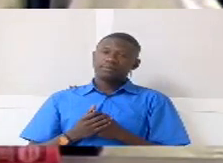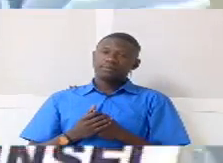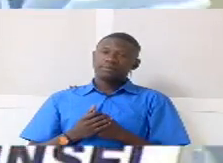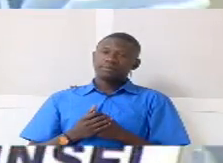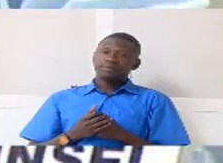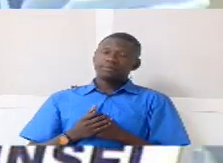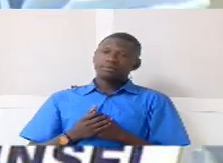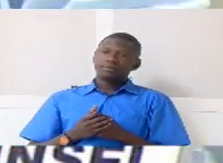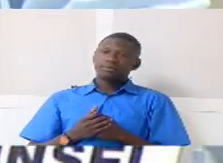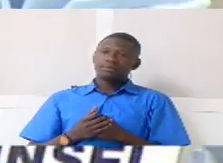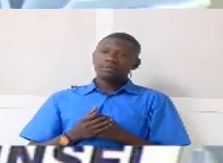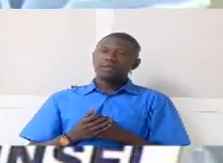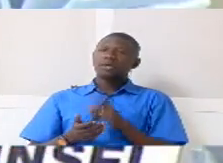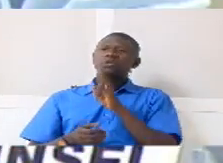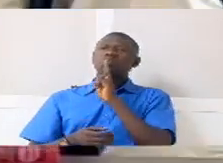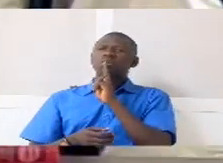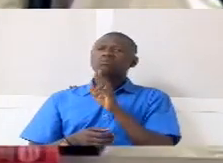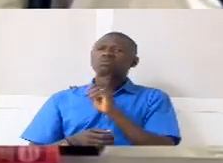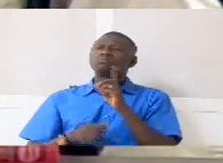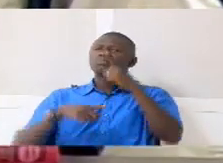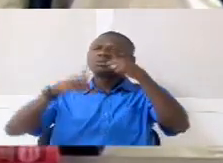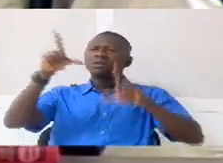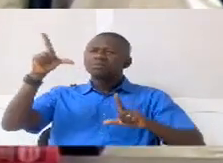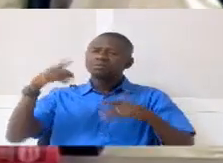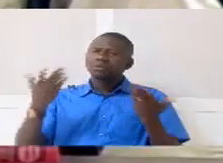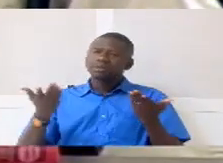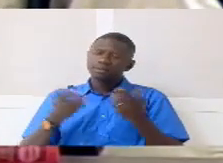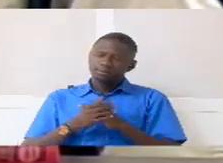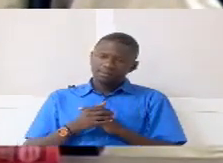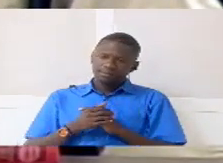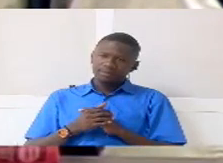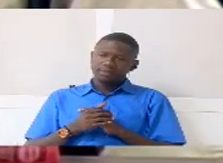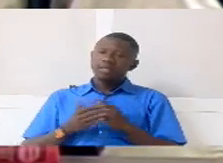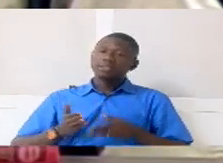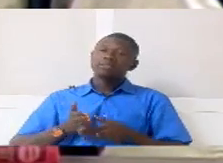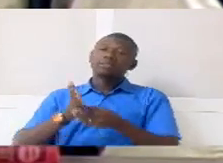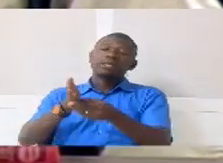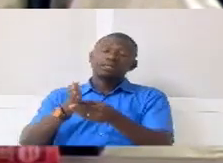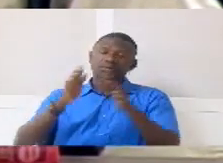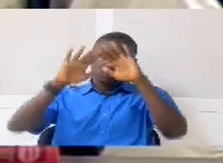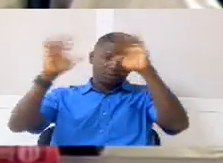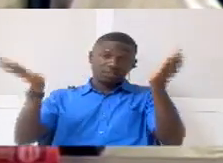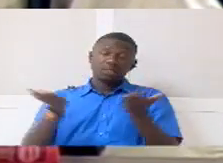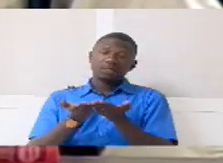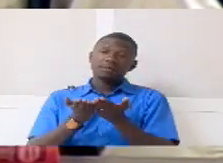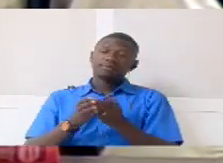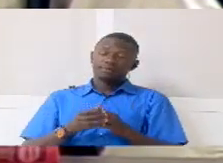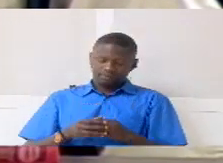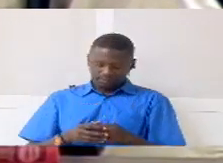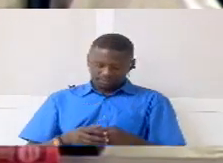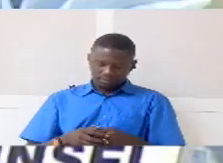As what? As Prof. Palasi Juma, Director General. As the Director General. And Mr.